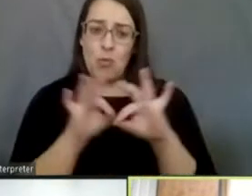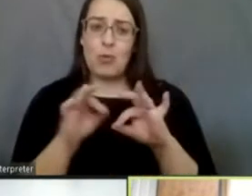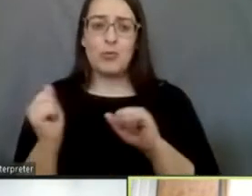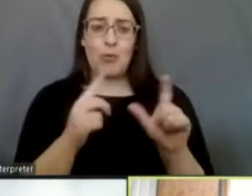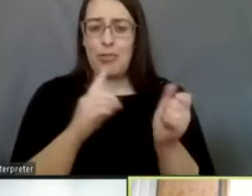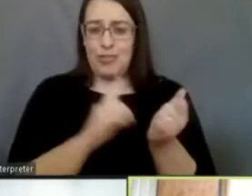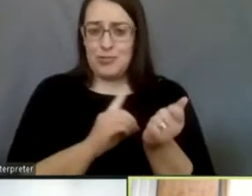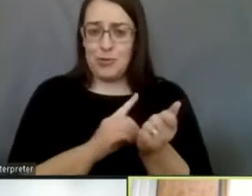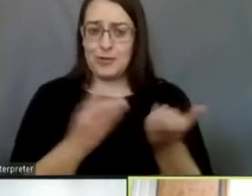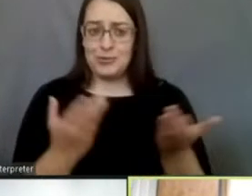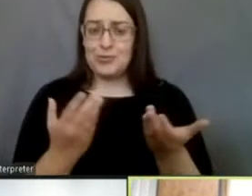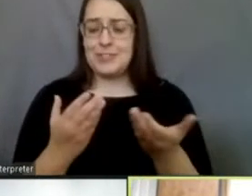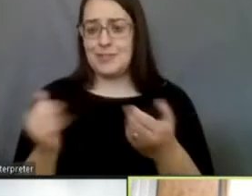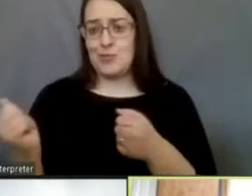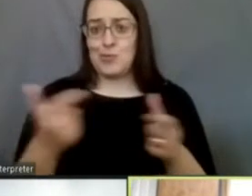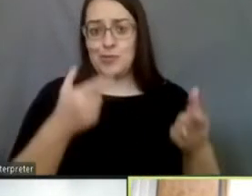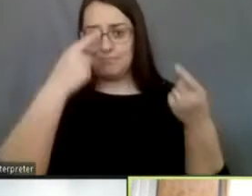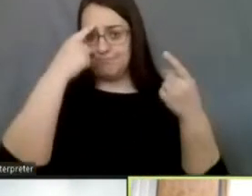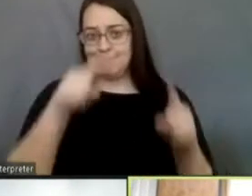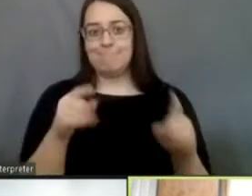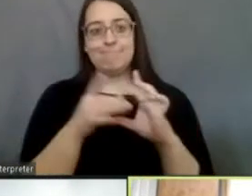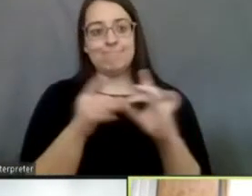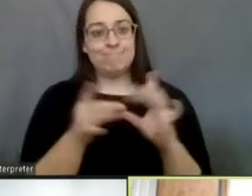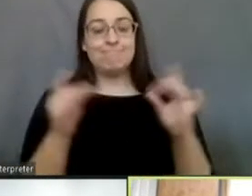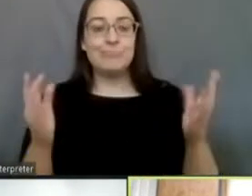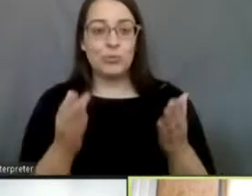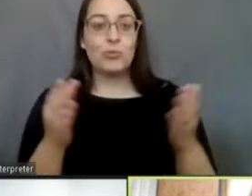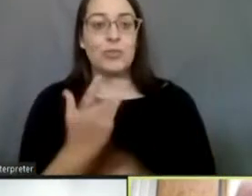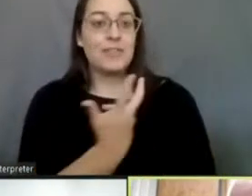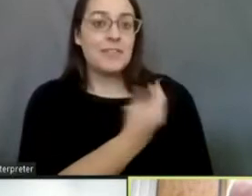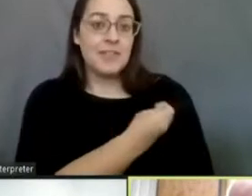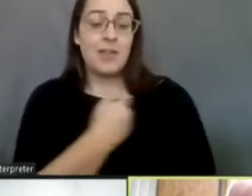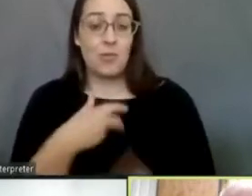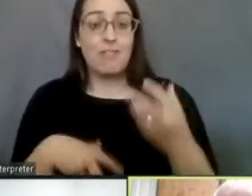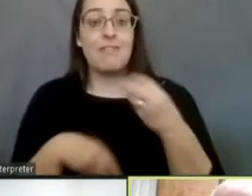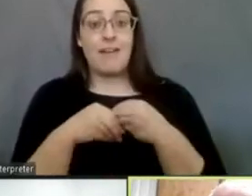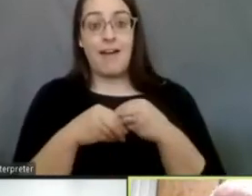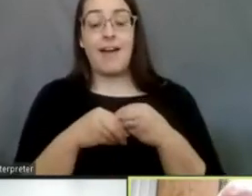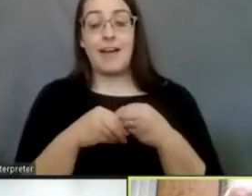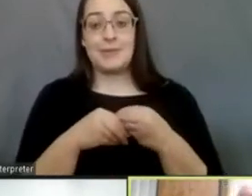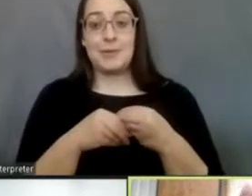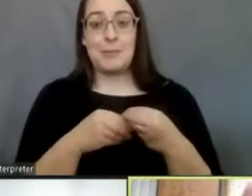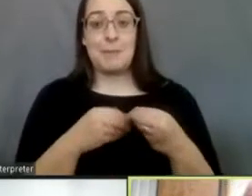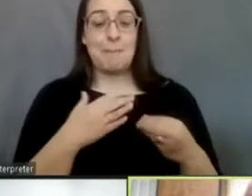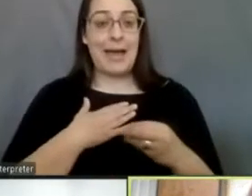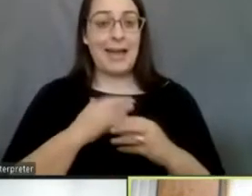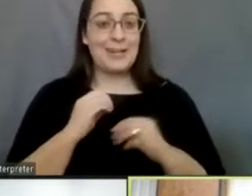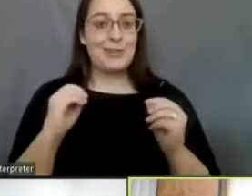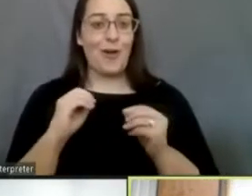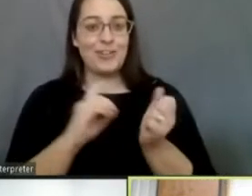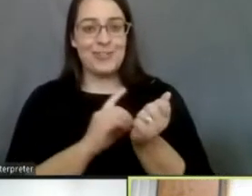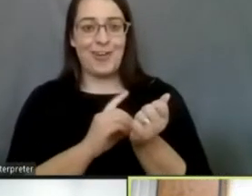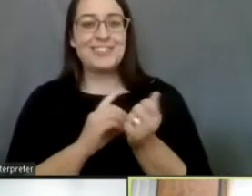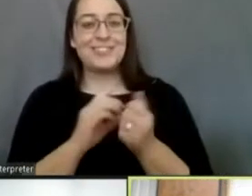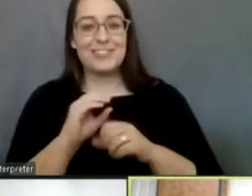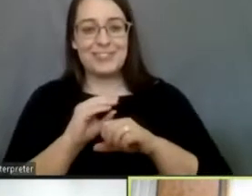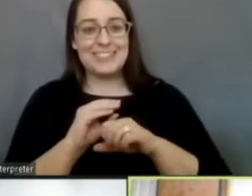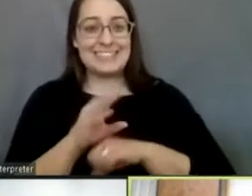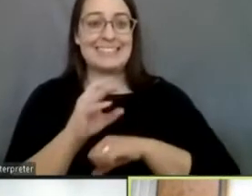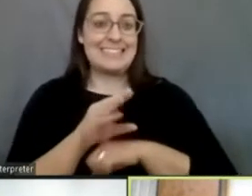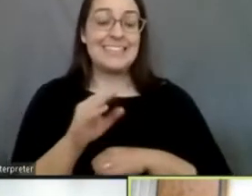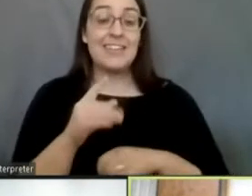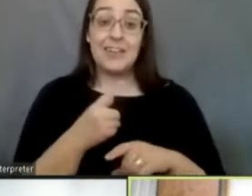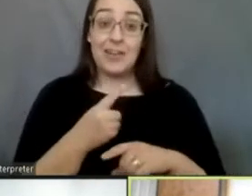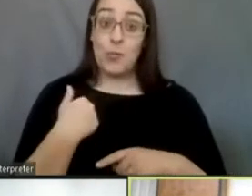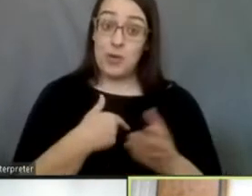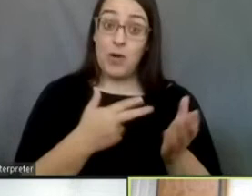doctors have said the same, and I just wanted to add my non-doctor voice to that. From a logistical